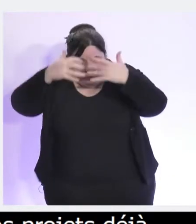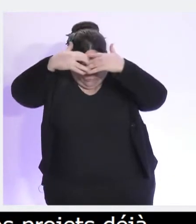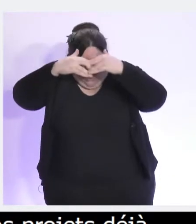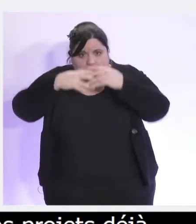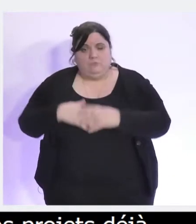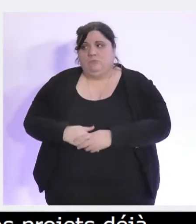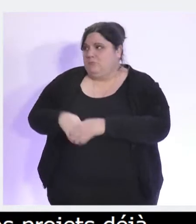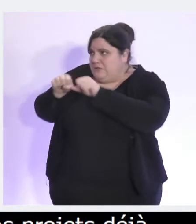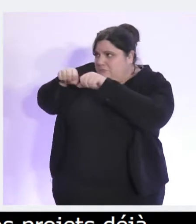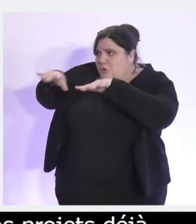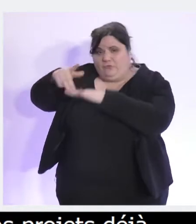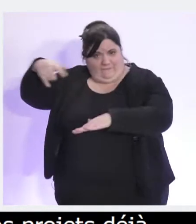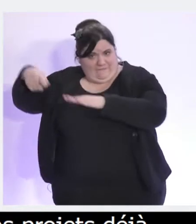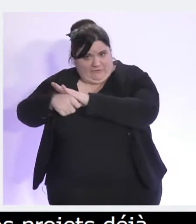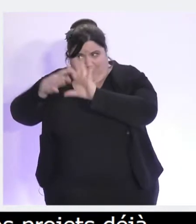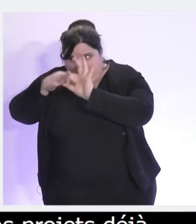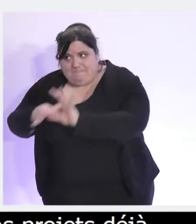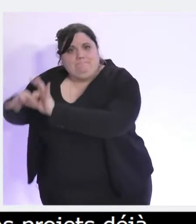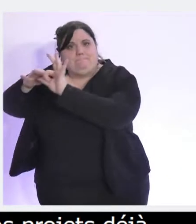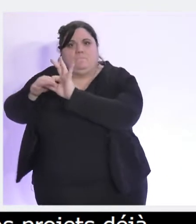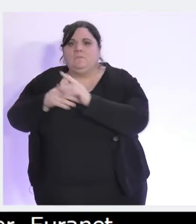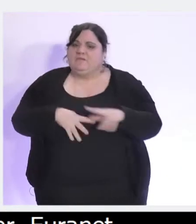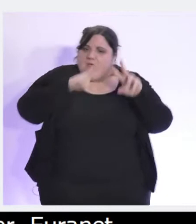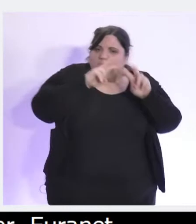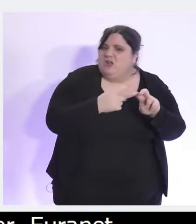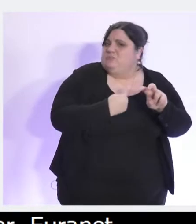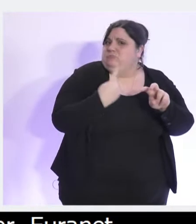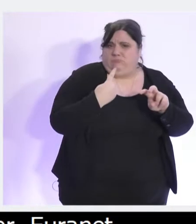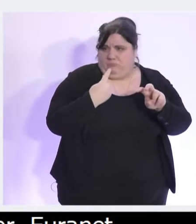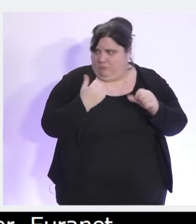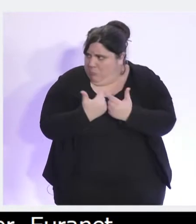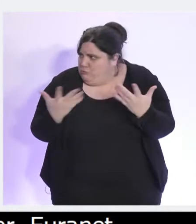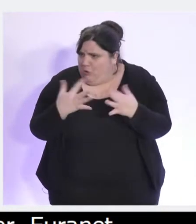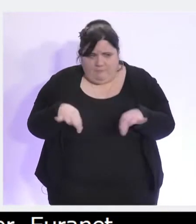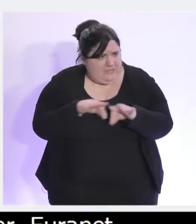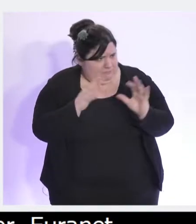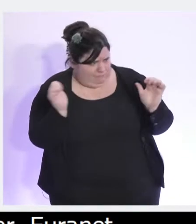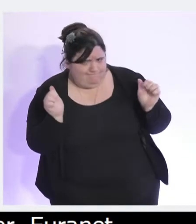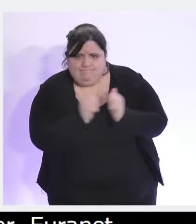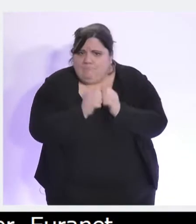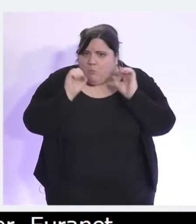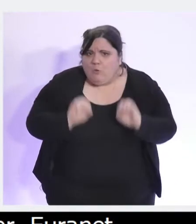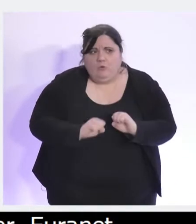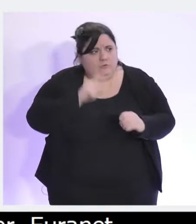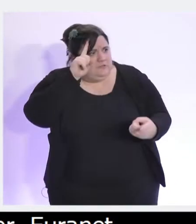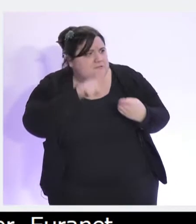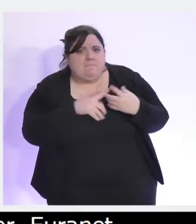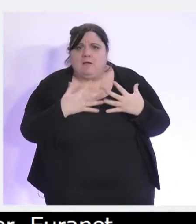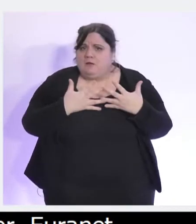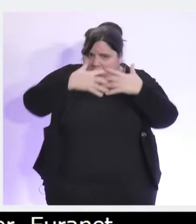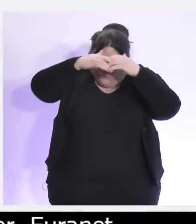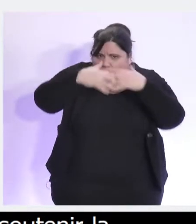a network of people to organize multinational collaborative research in various